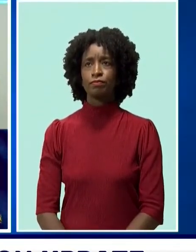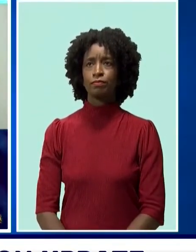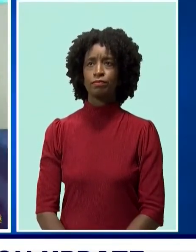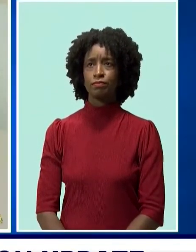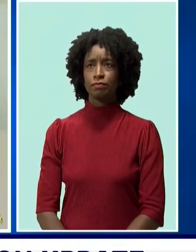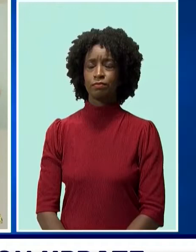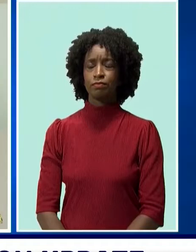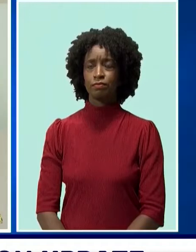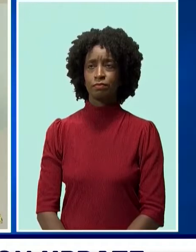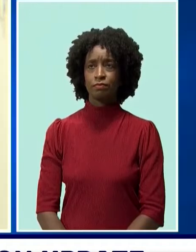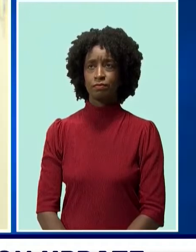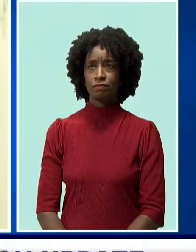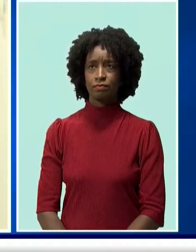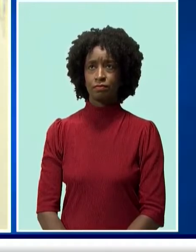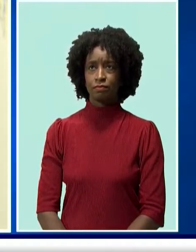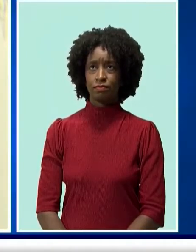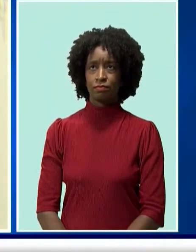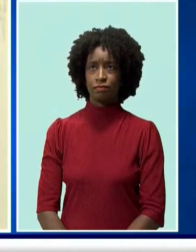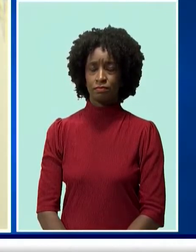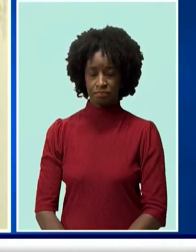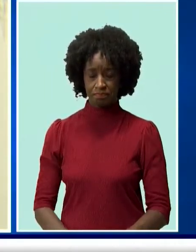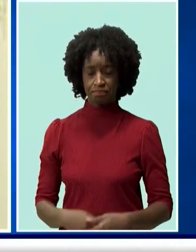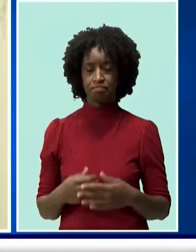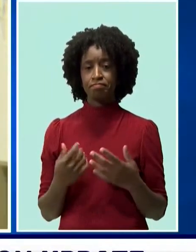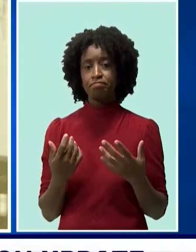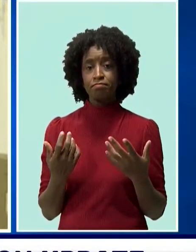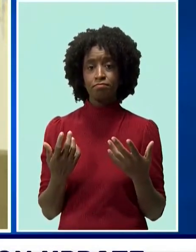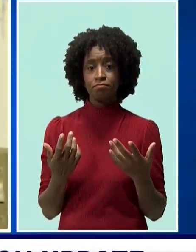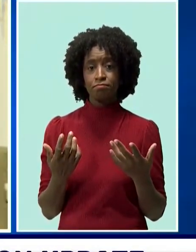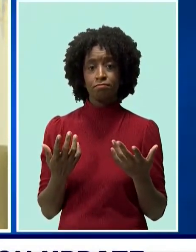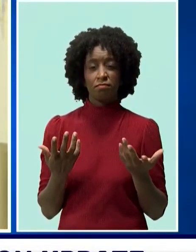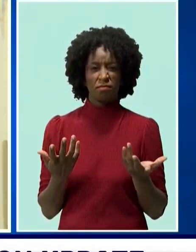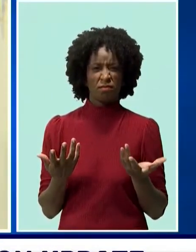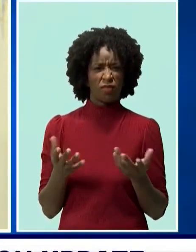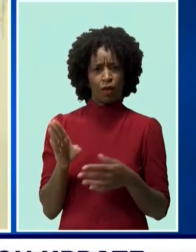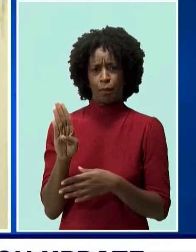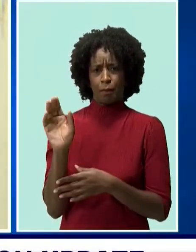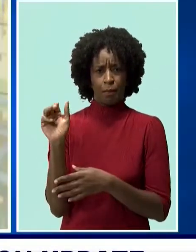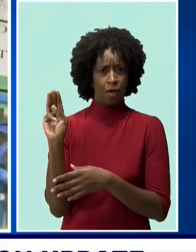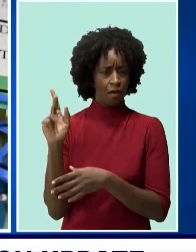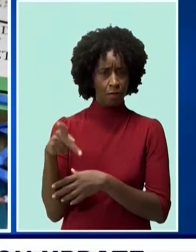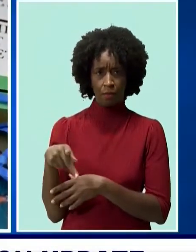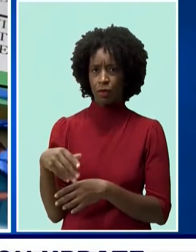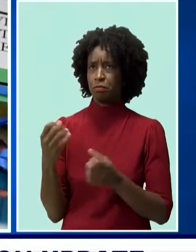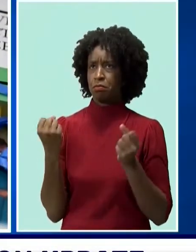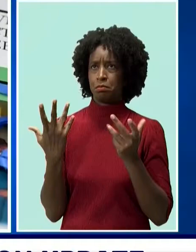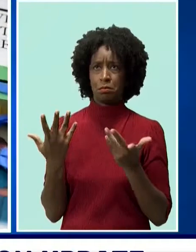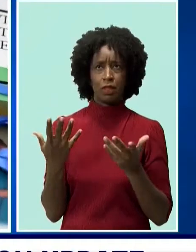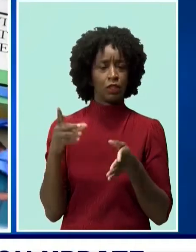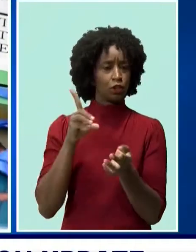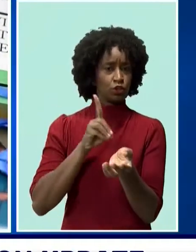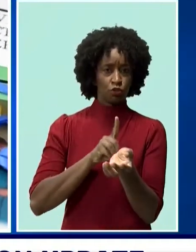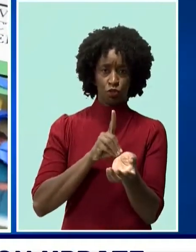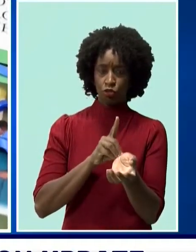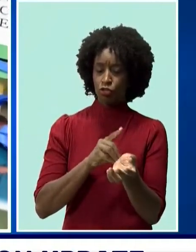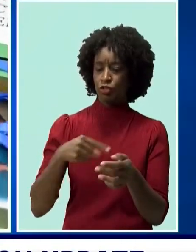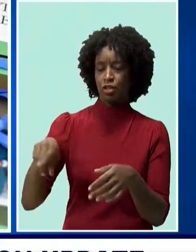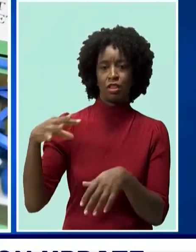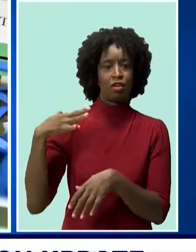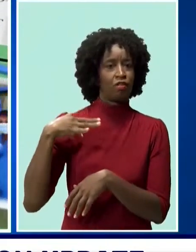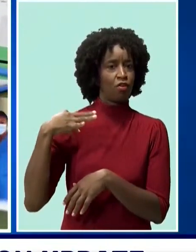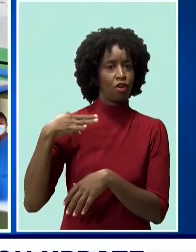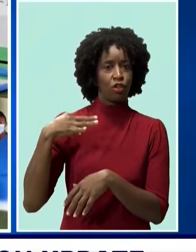a volunteer response that we have many doctors who have given freely of their